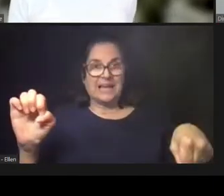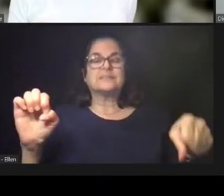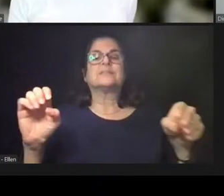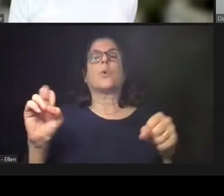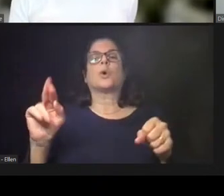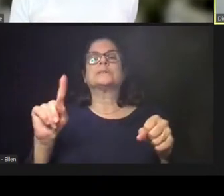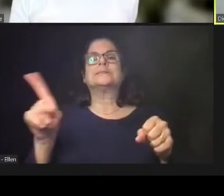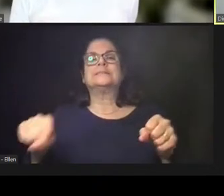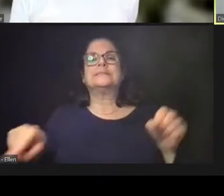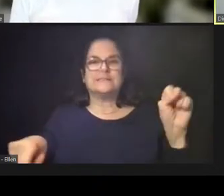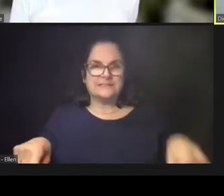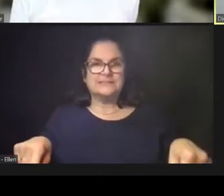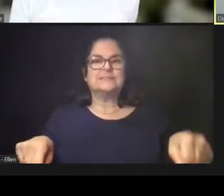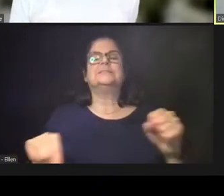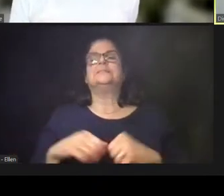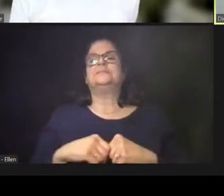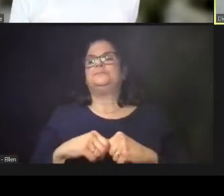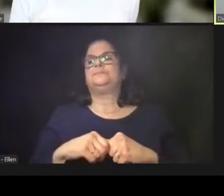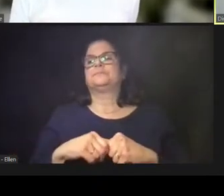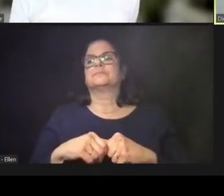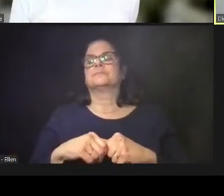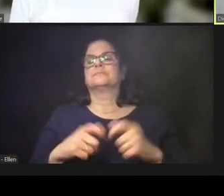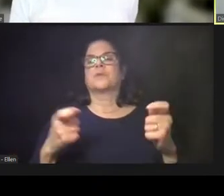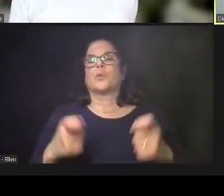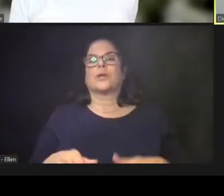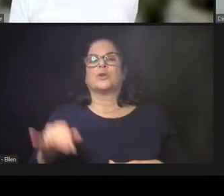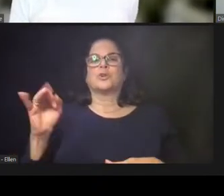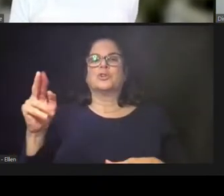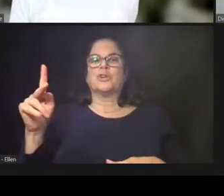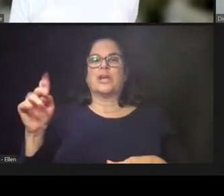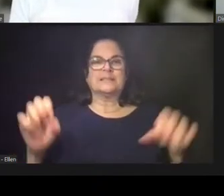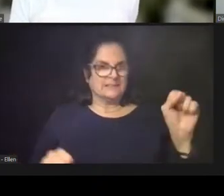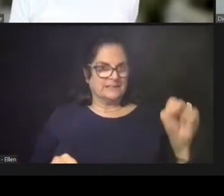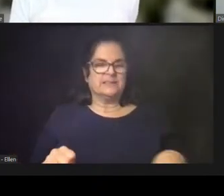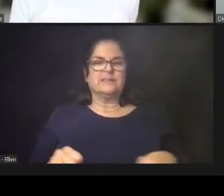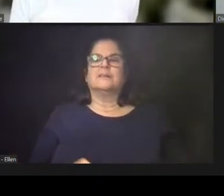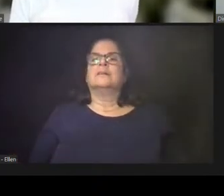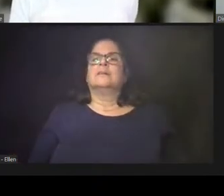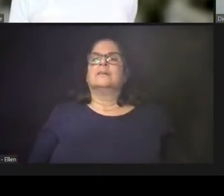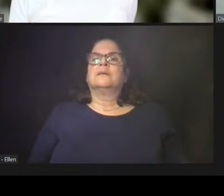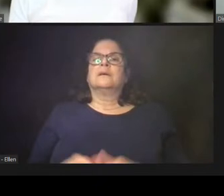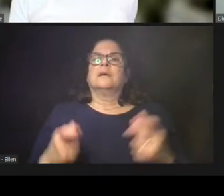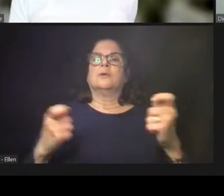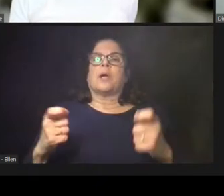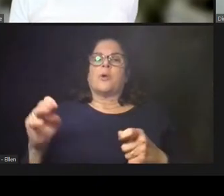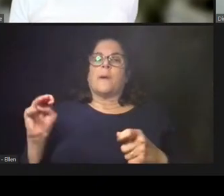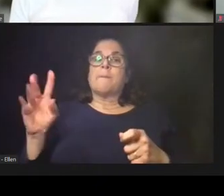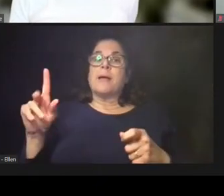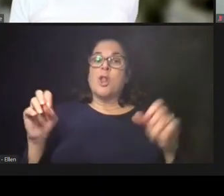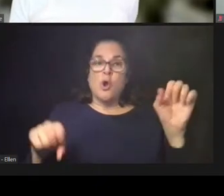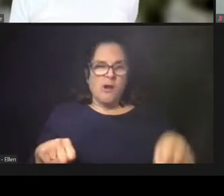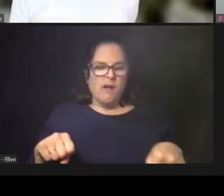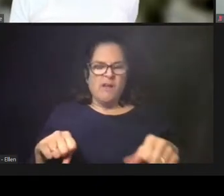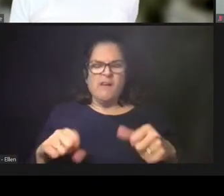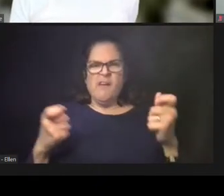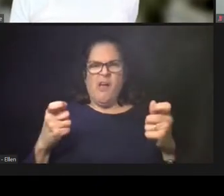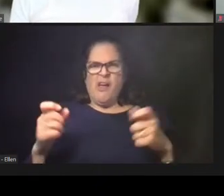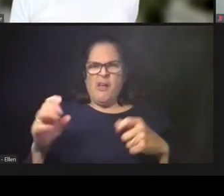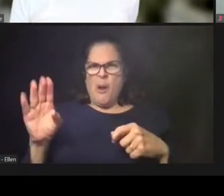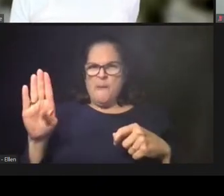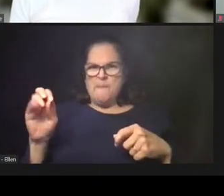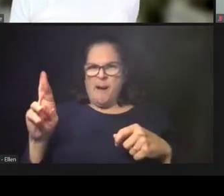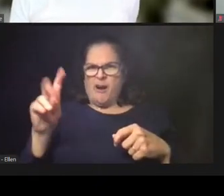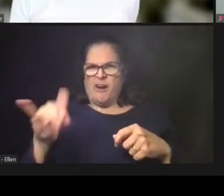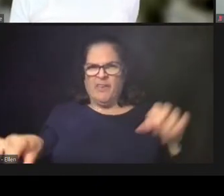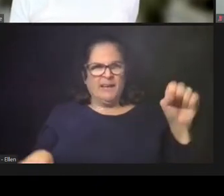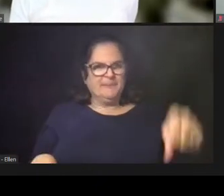Ortiz? Yes. Director Jakes? Yes. Director Miller? Yes. Director Barkley? Yes.